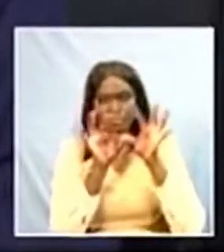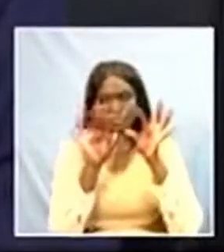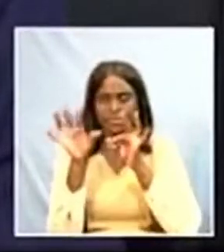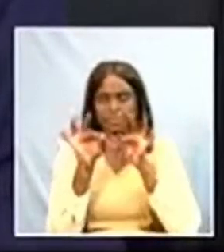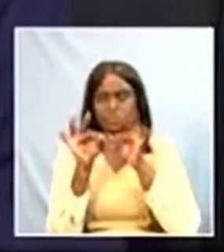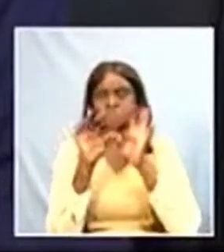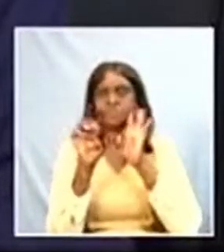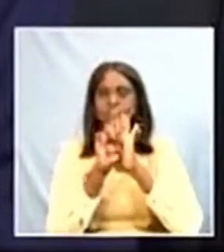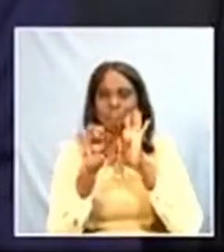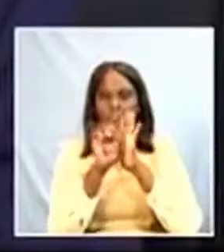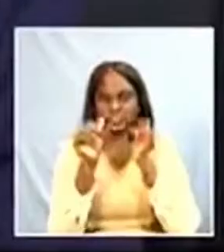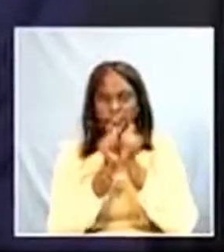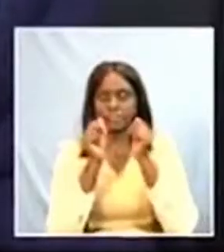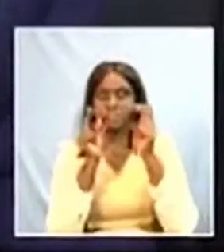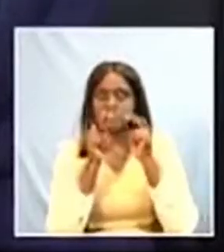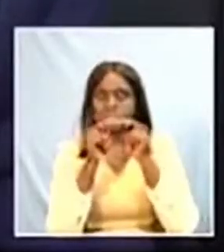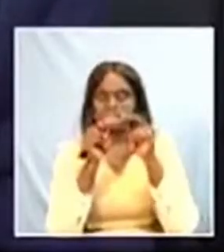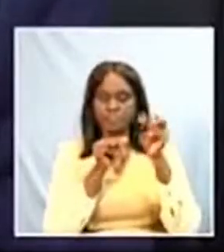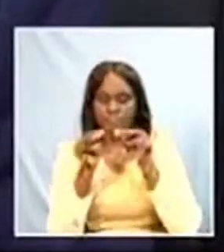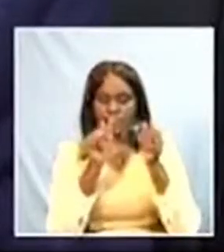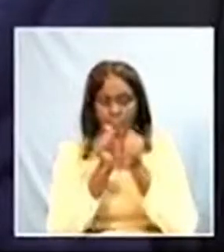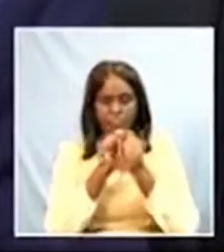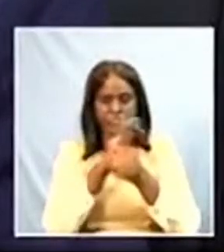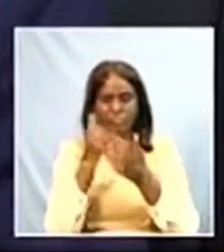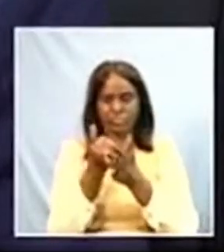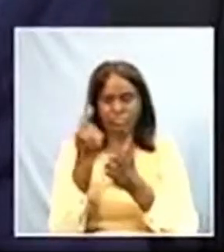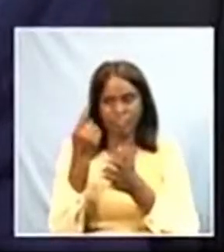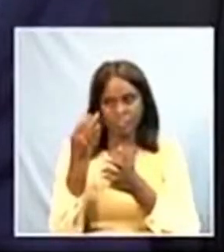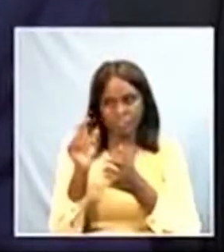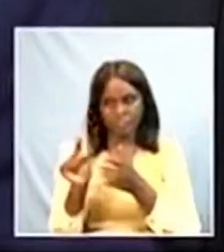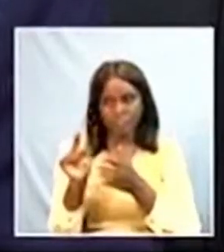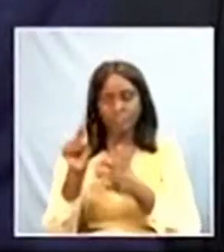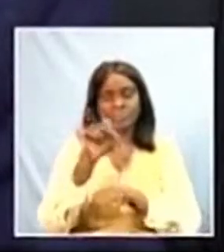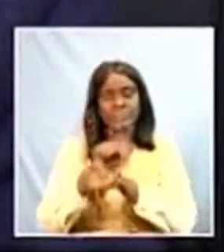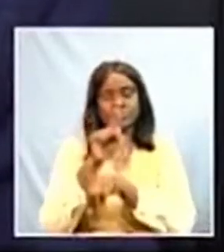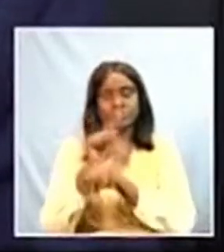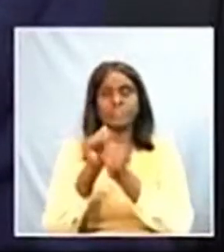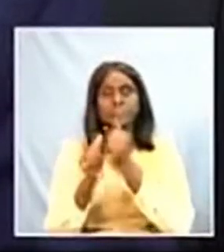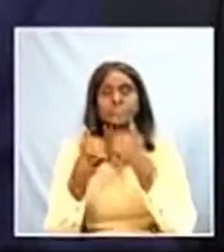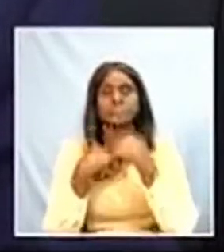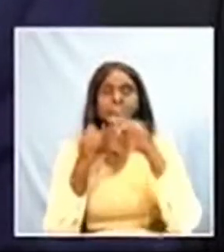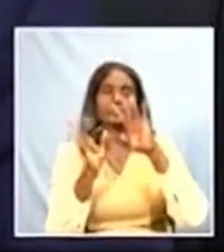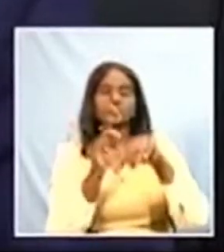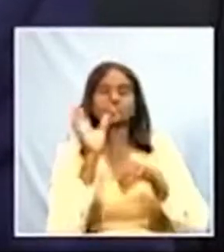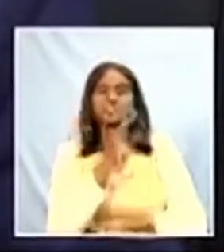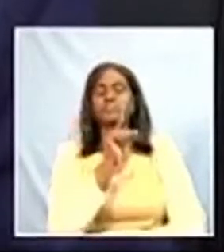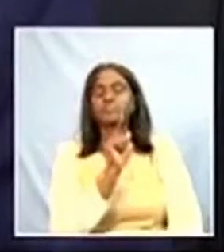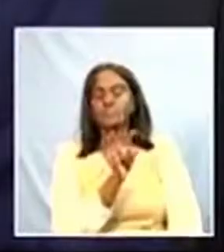contract management of one of the projects that have been abandoned.